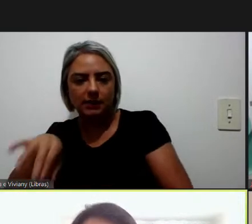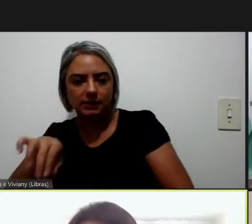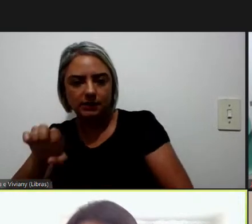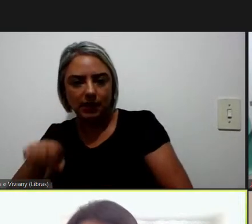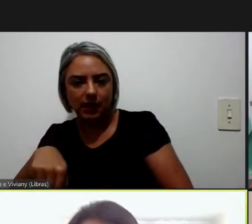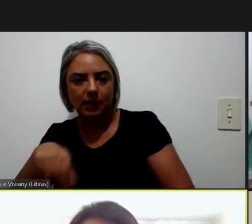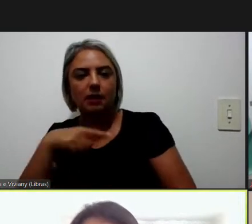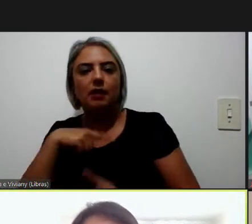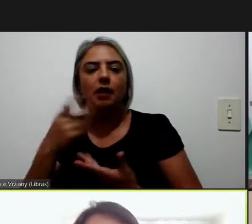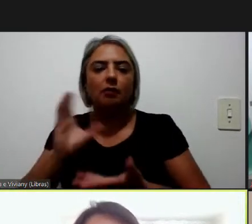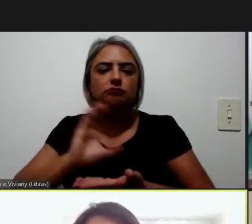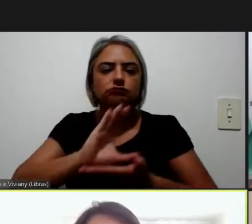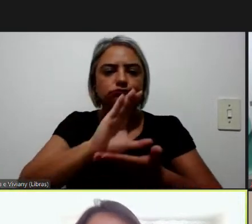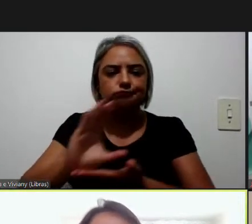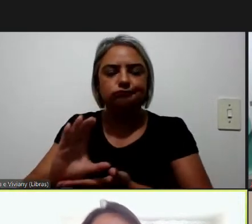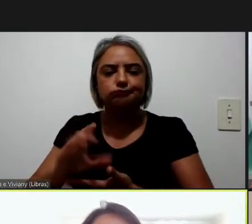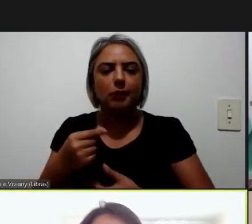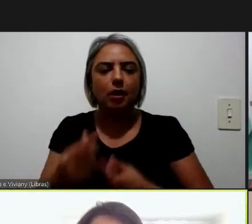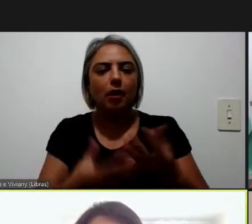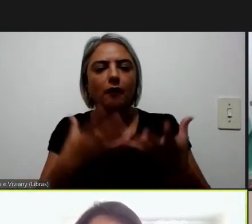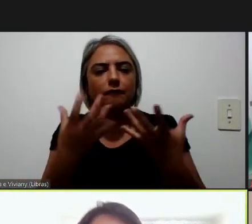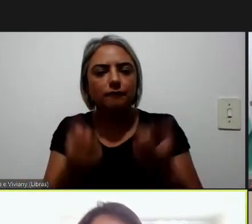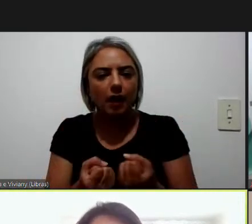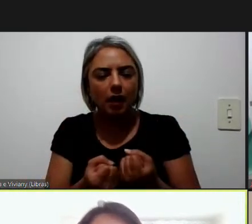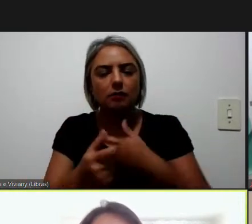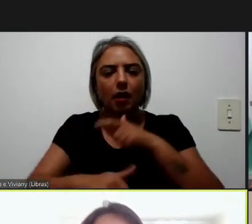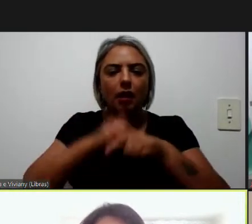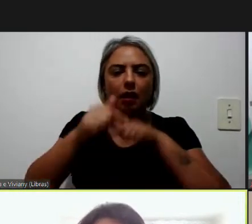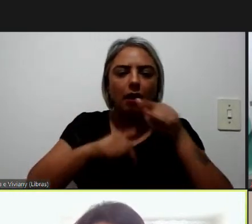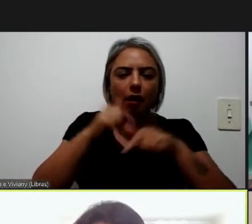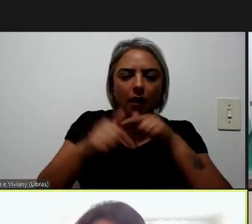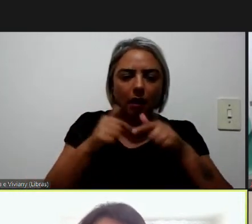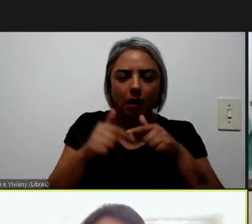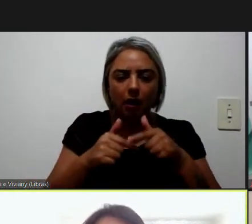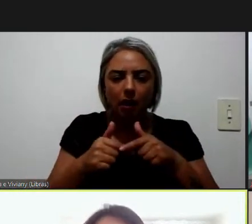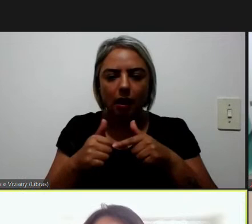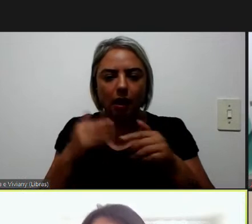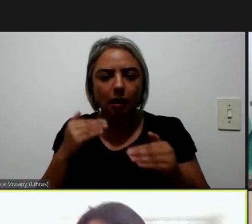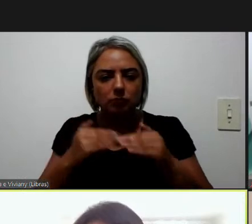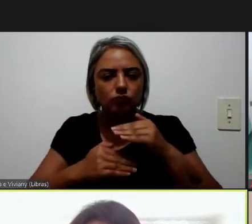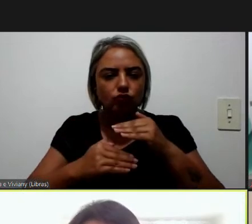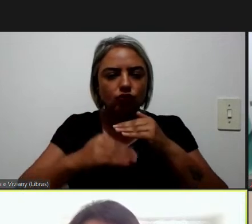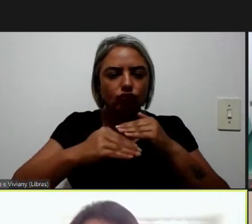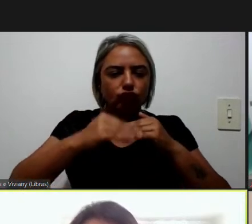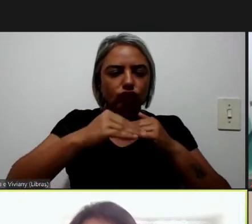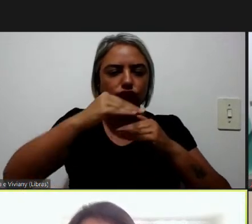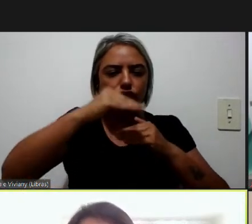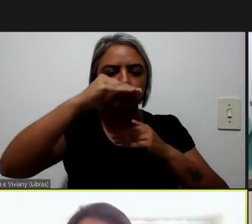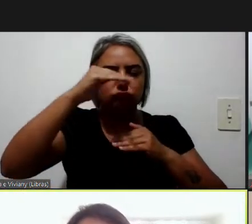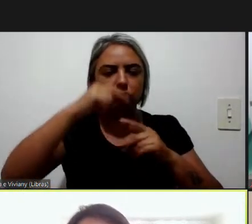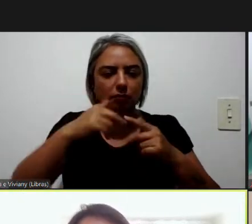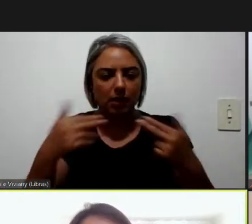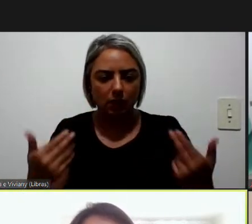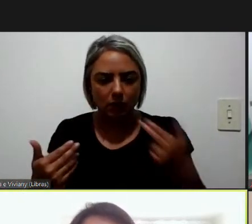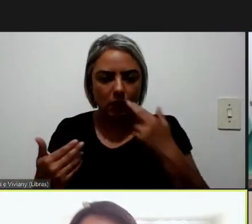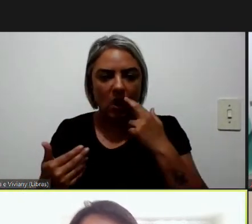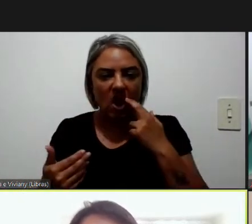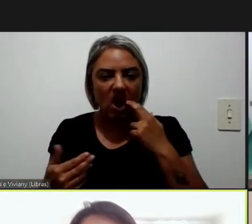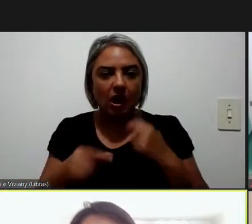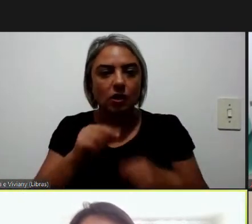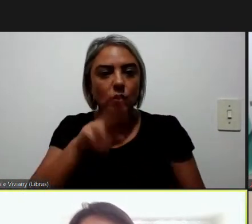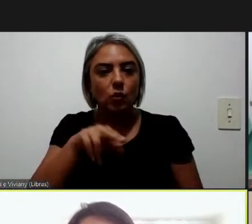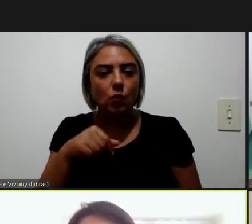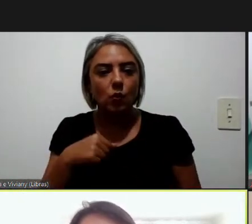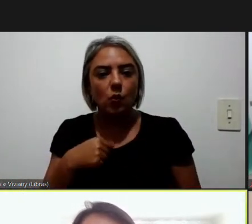we always battle in the sense of let's work in a ascending way. This is the first